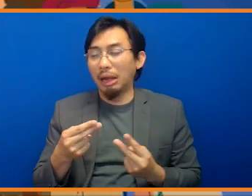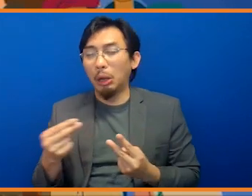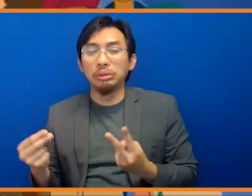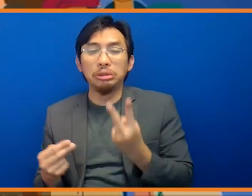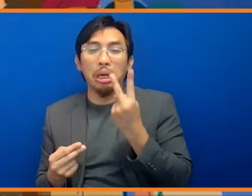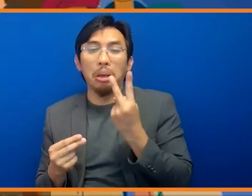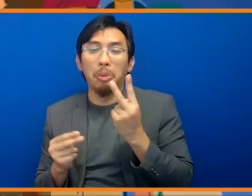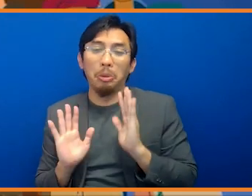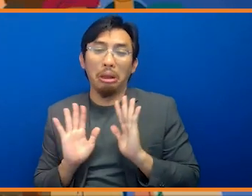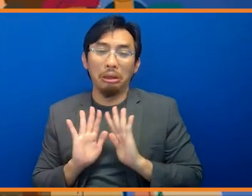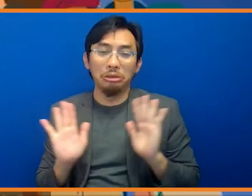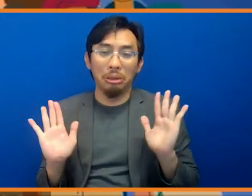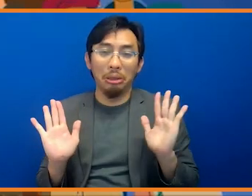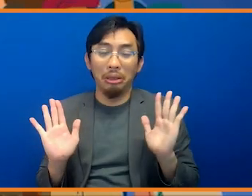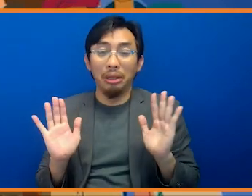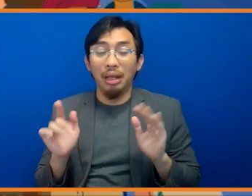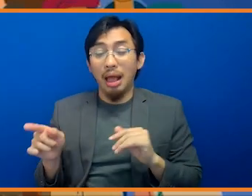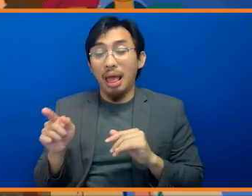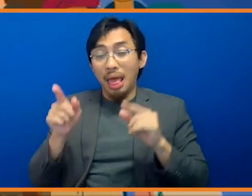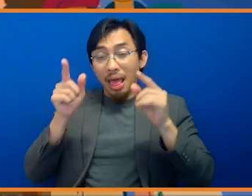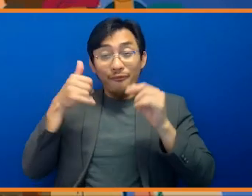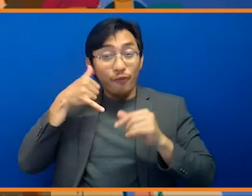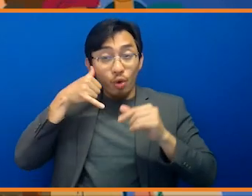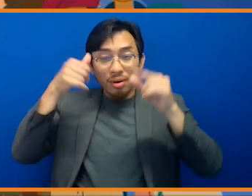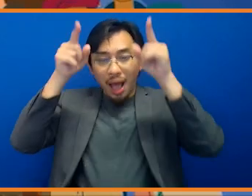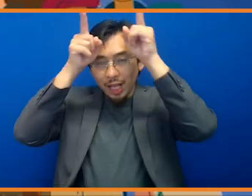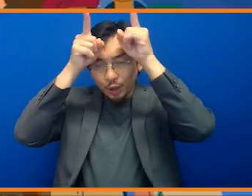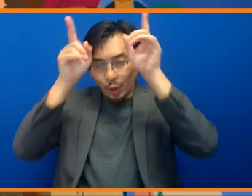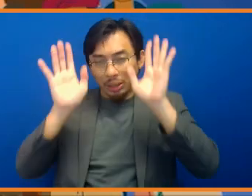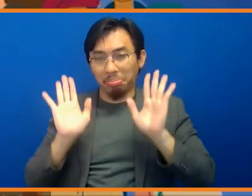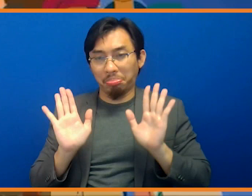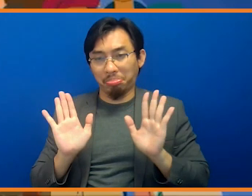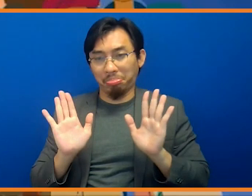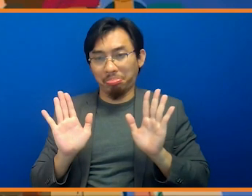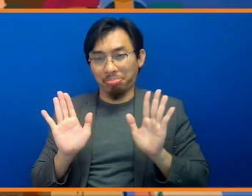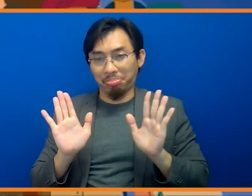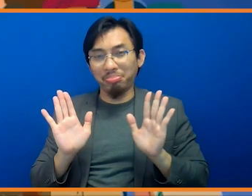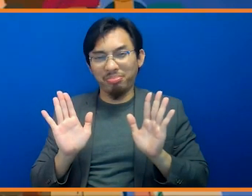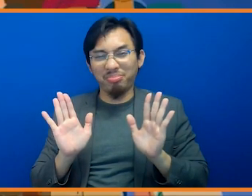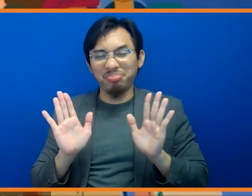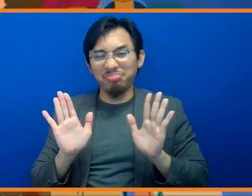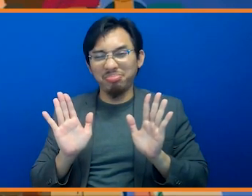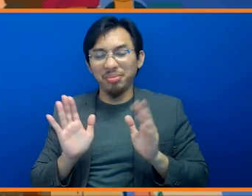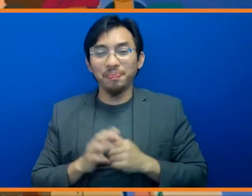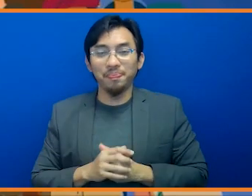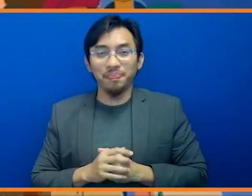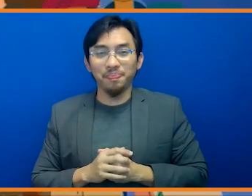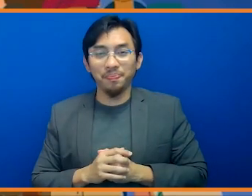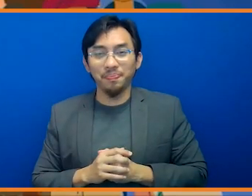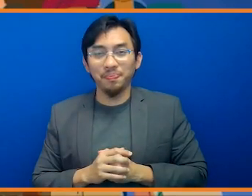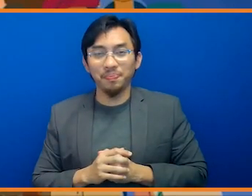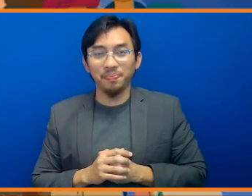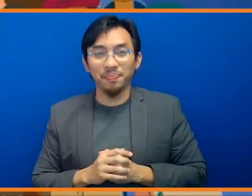only, and on Android phones, works on Android phones.